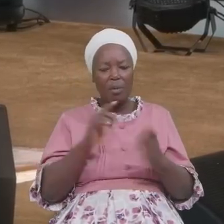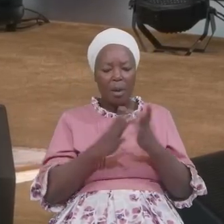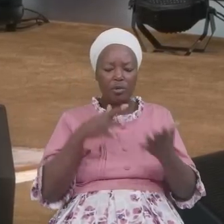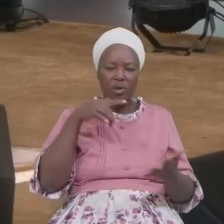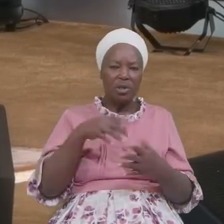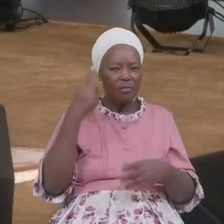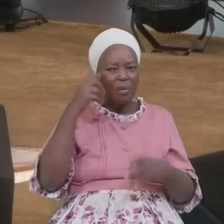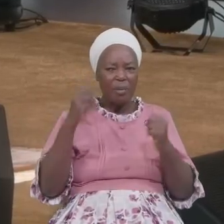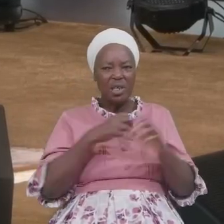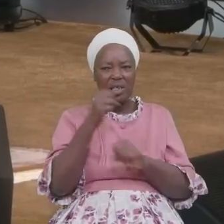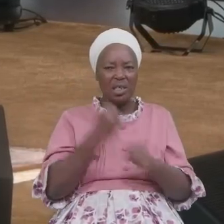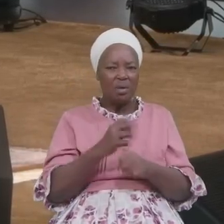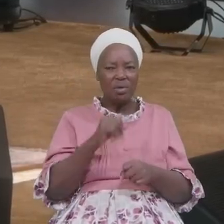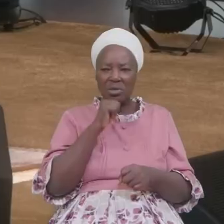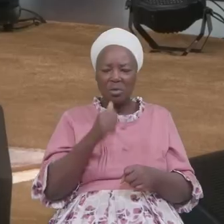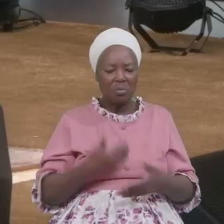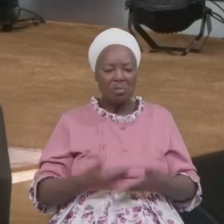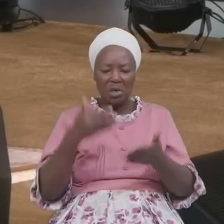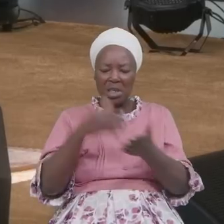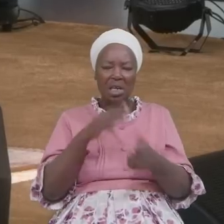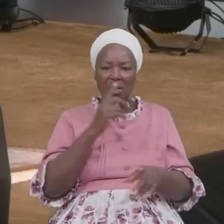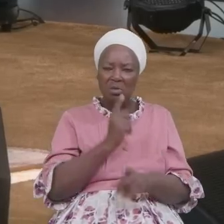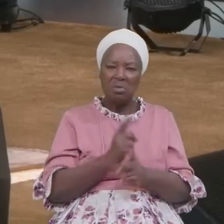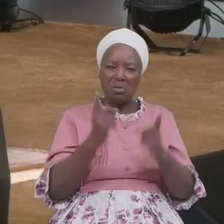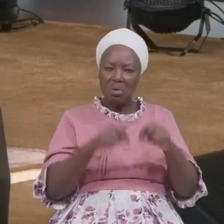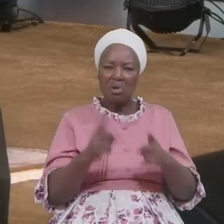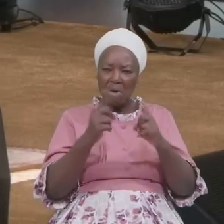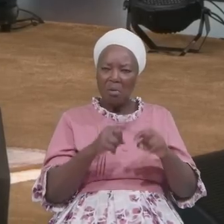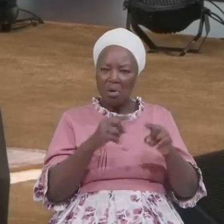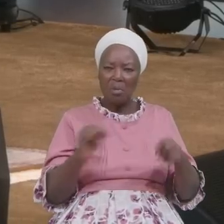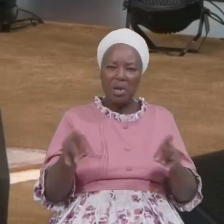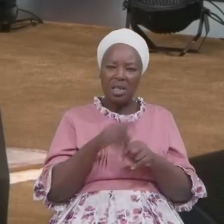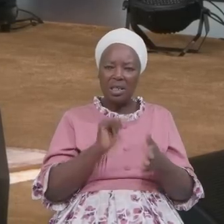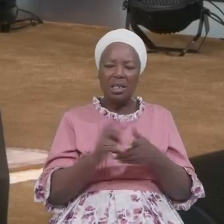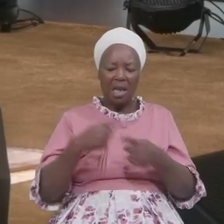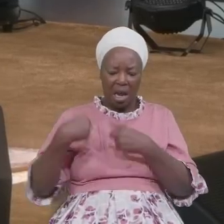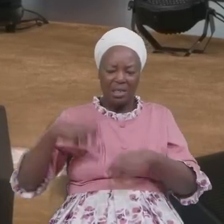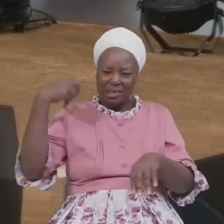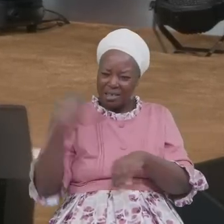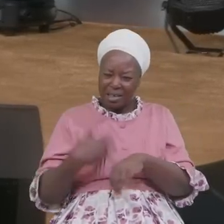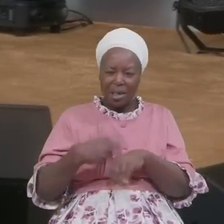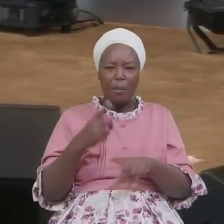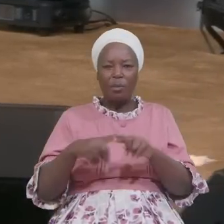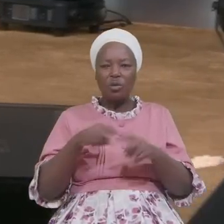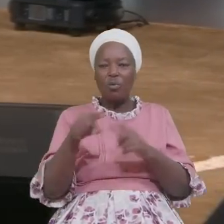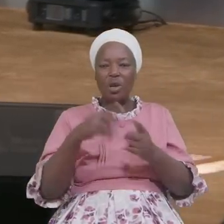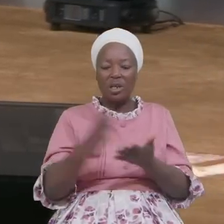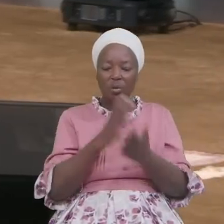He wasn't born again. He was just coming and coming. The heart was hardened. And when the choir was